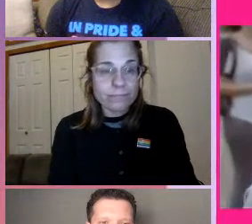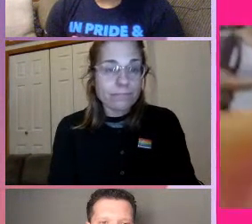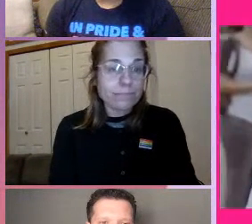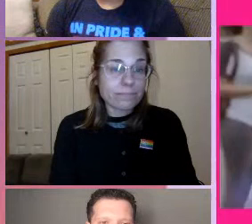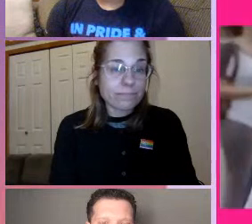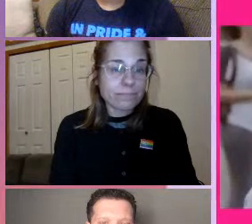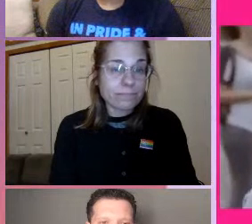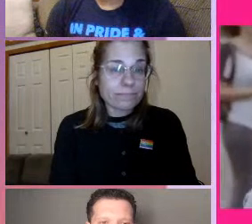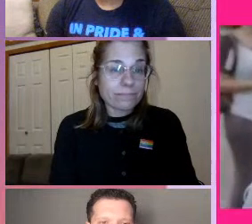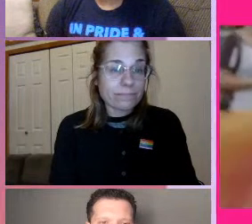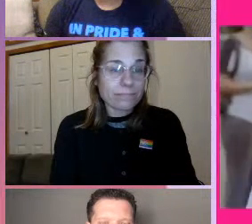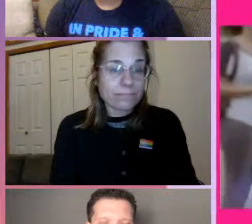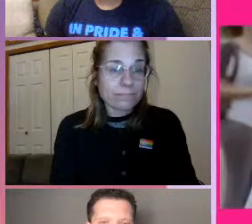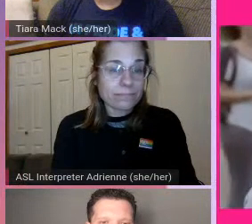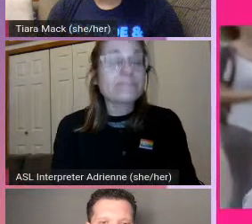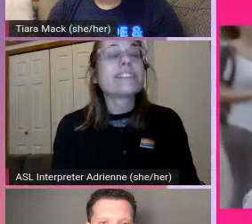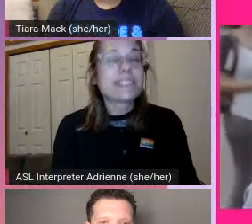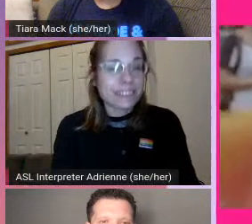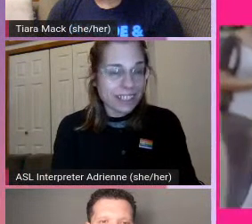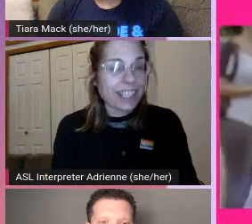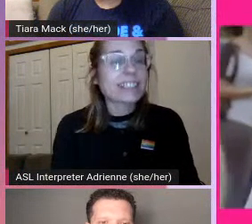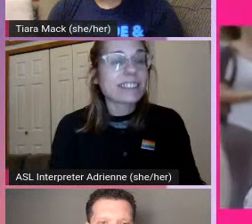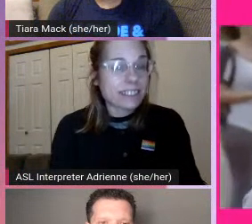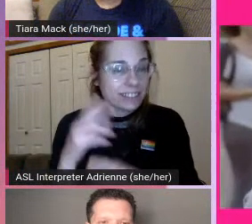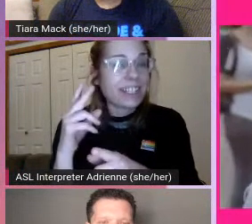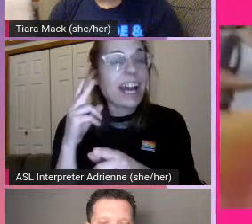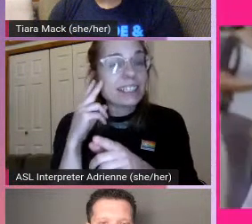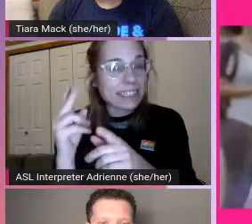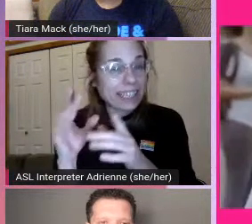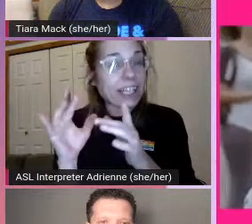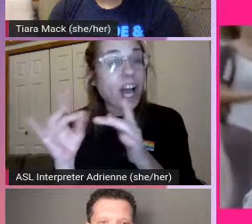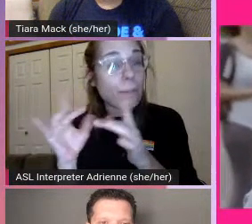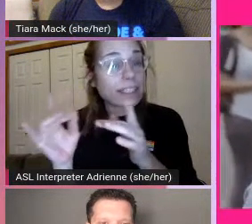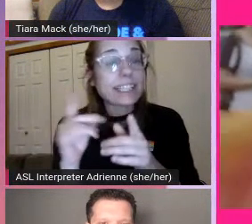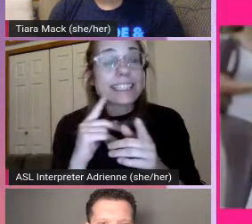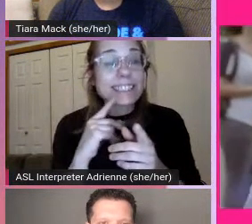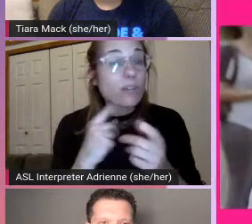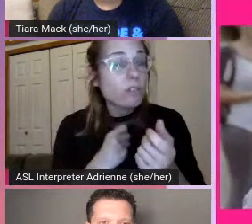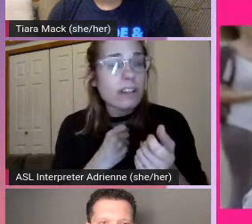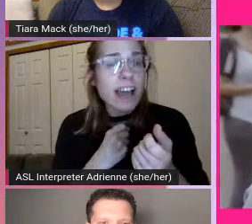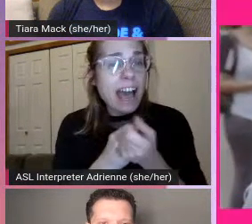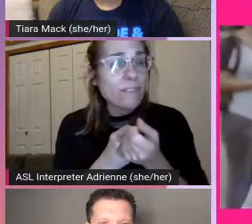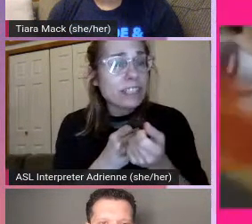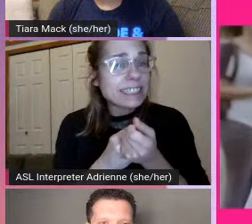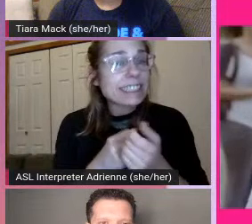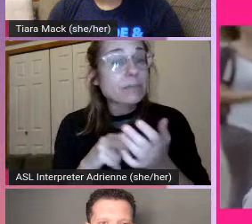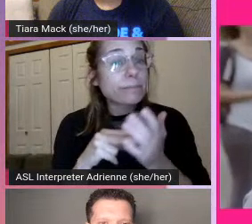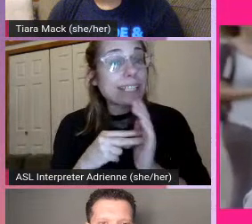Yes, I see a comment, using your voice. That is an example of advocacy.